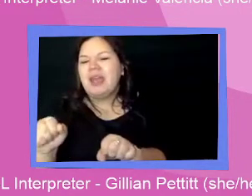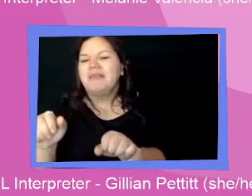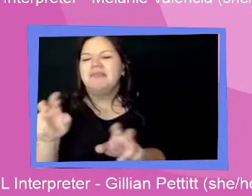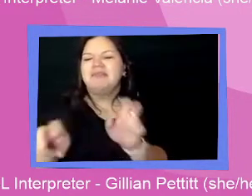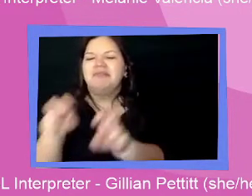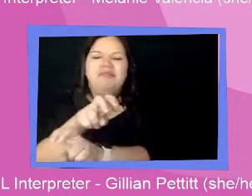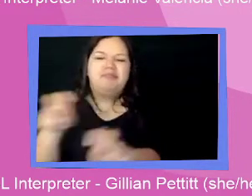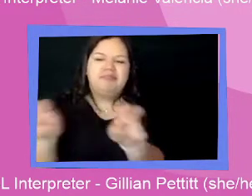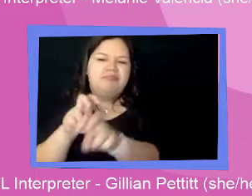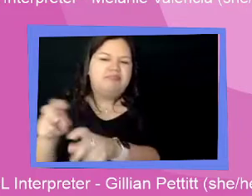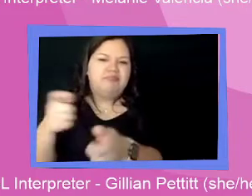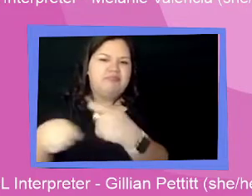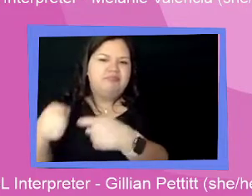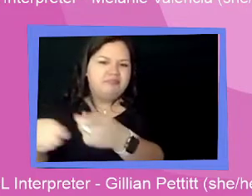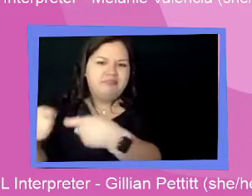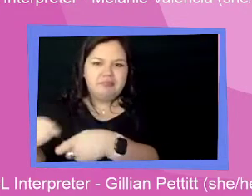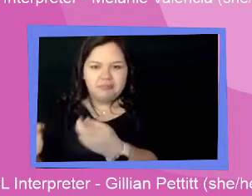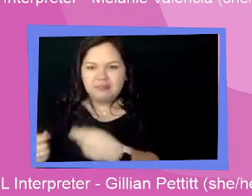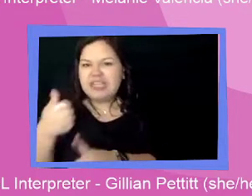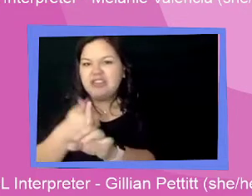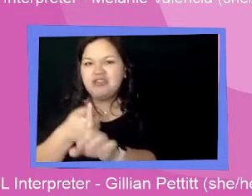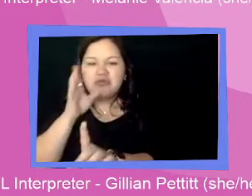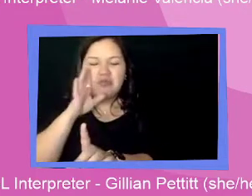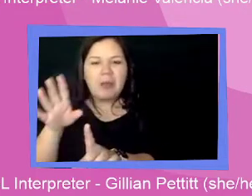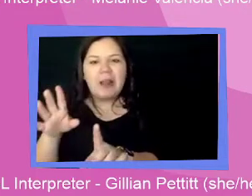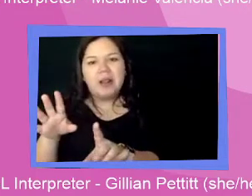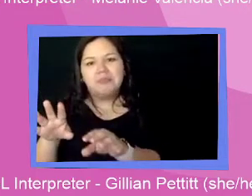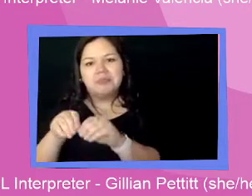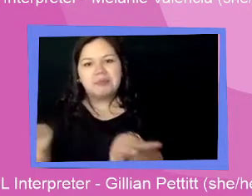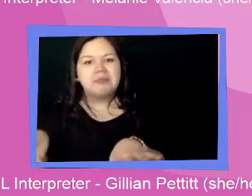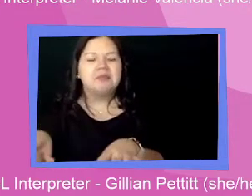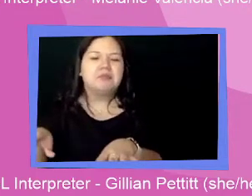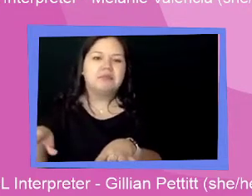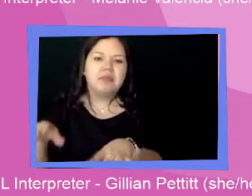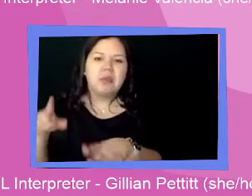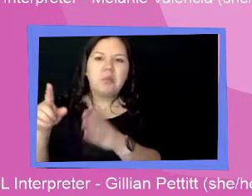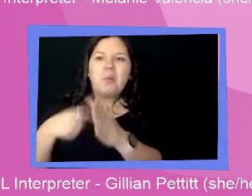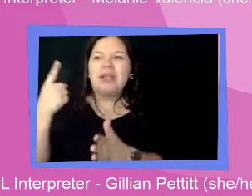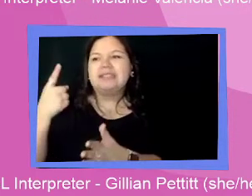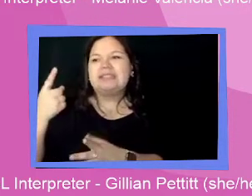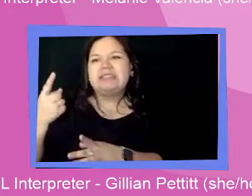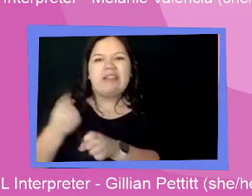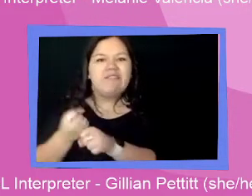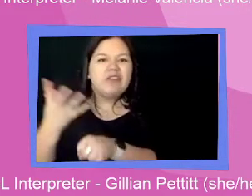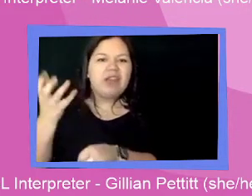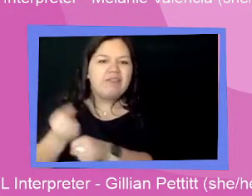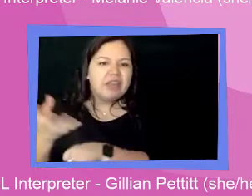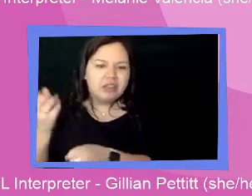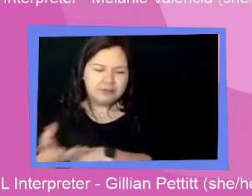four chairs. Each of you will be released once every 5 years. And